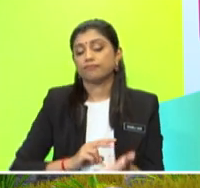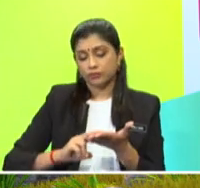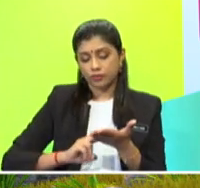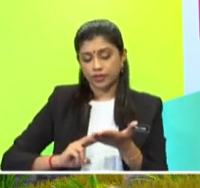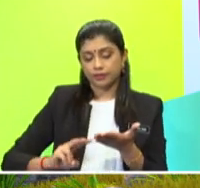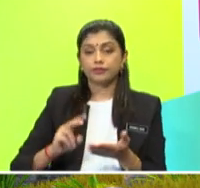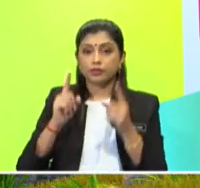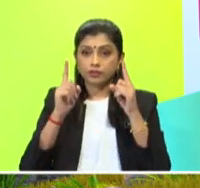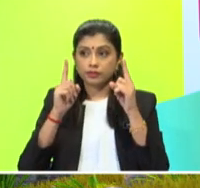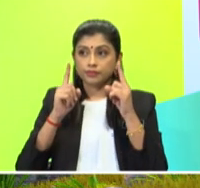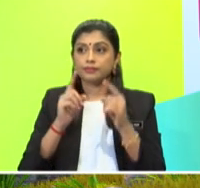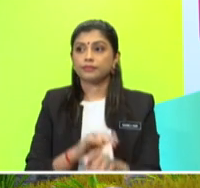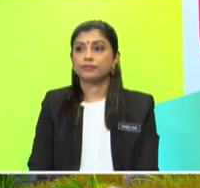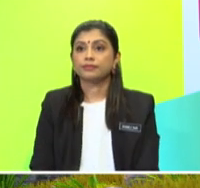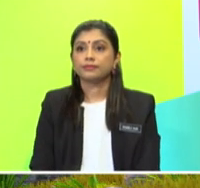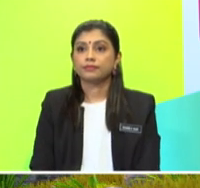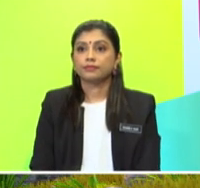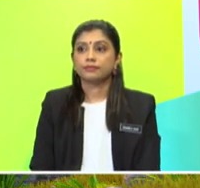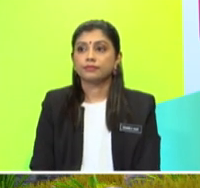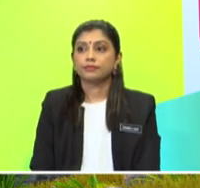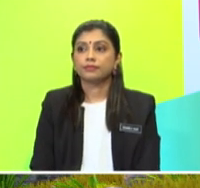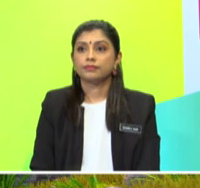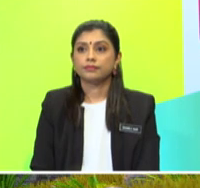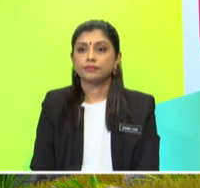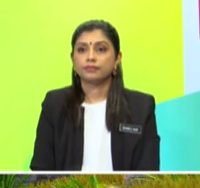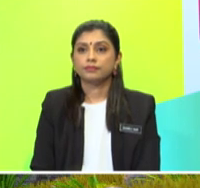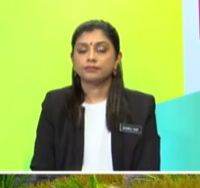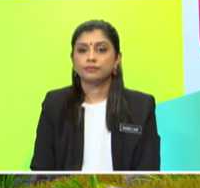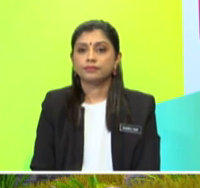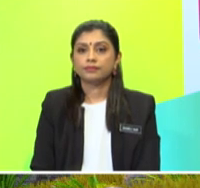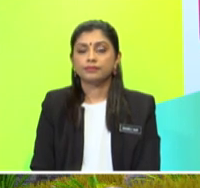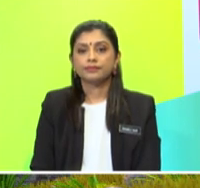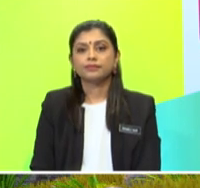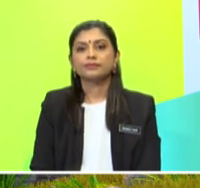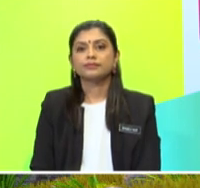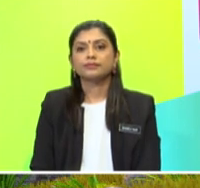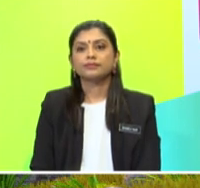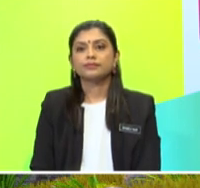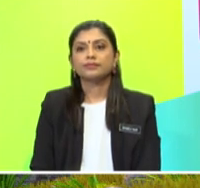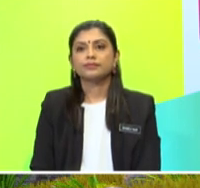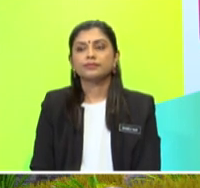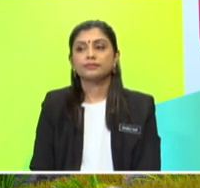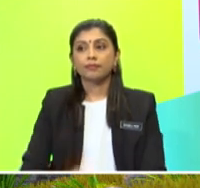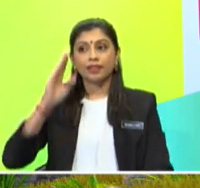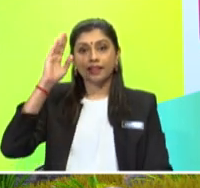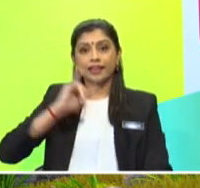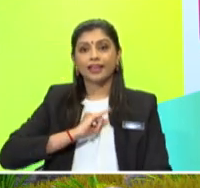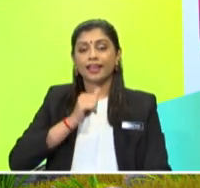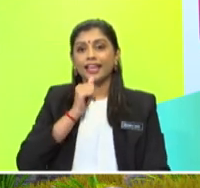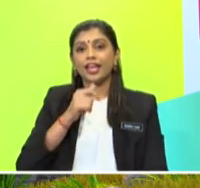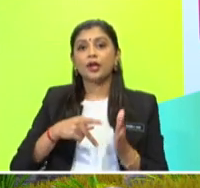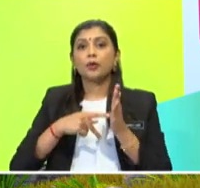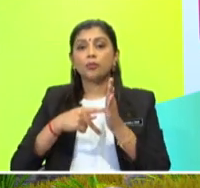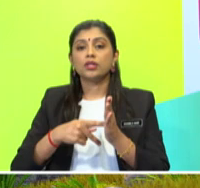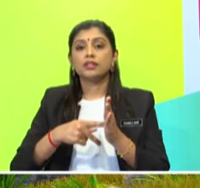Hi. I am presenting for my school English project, and it will be